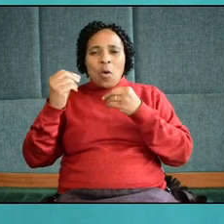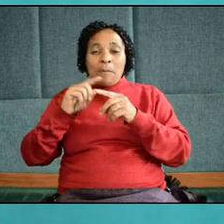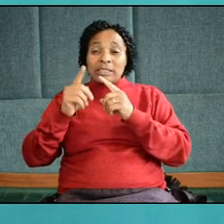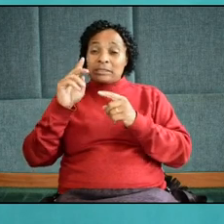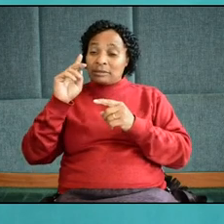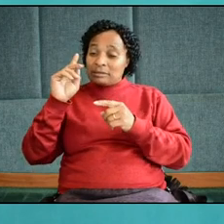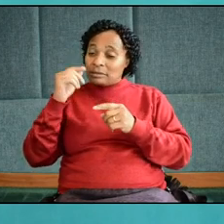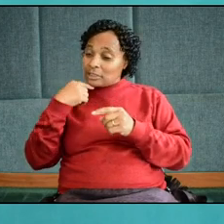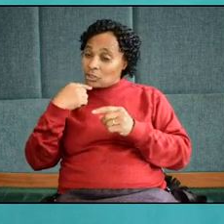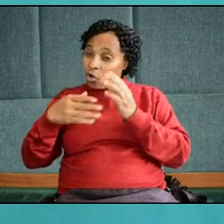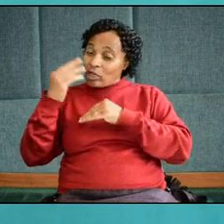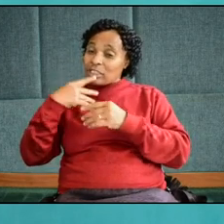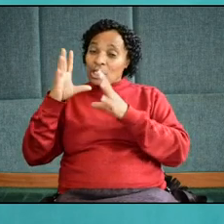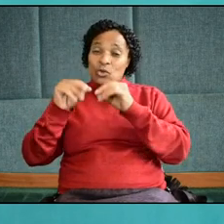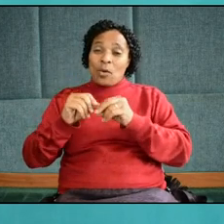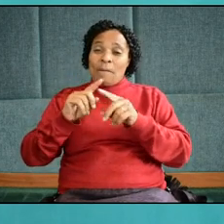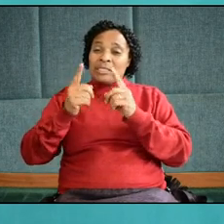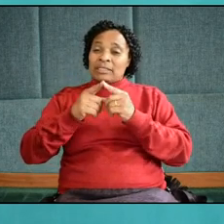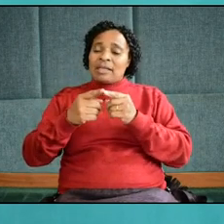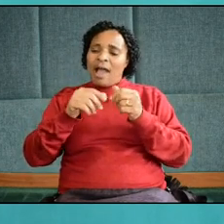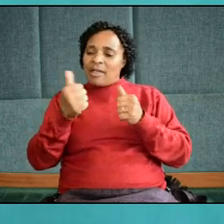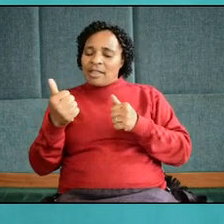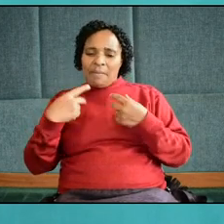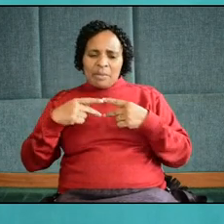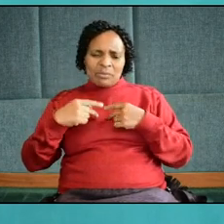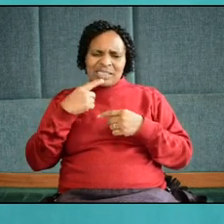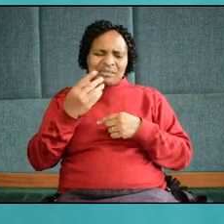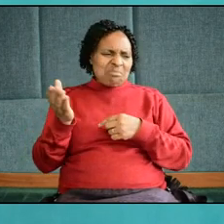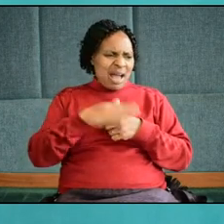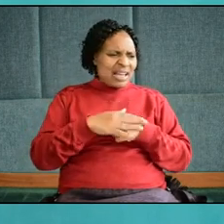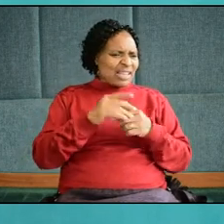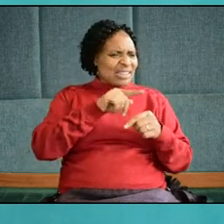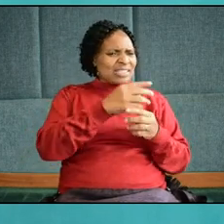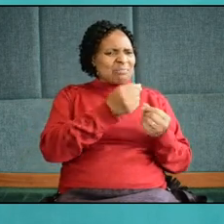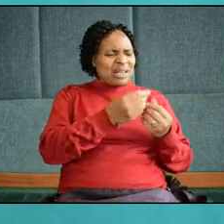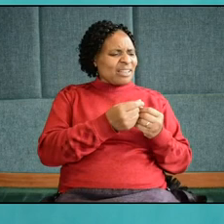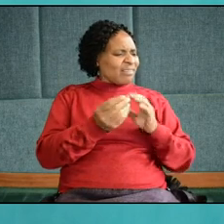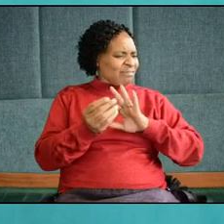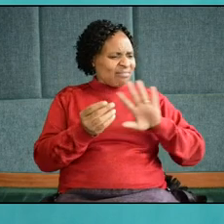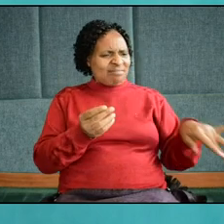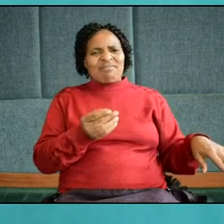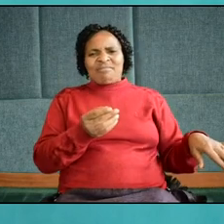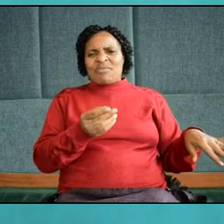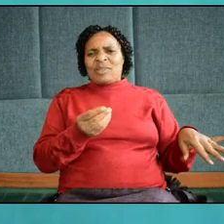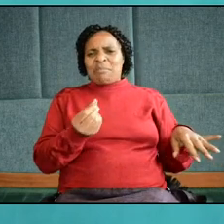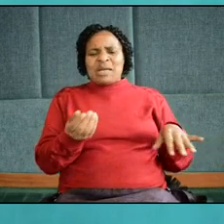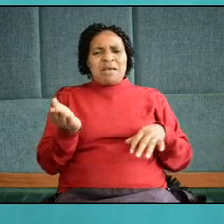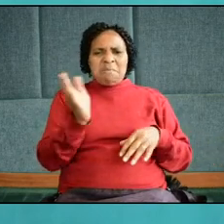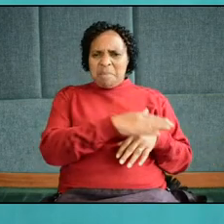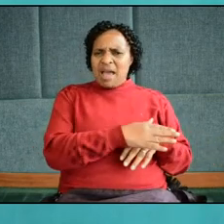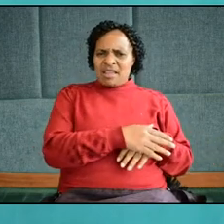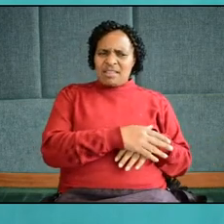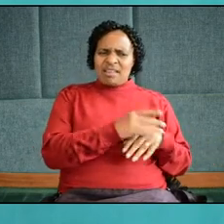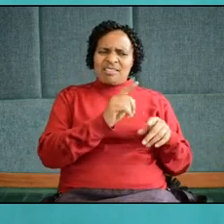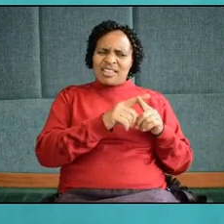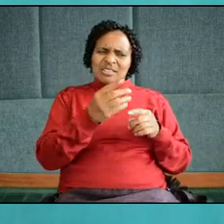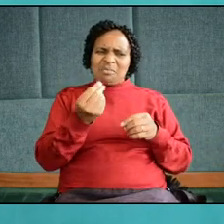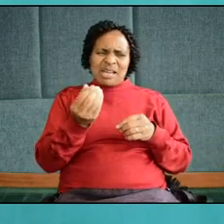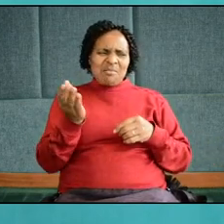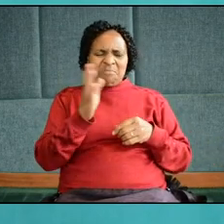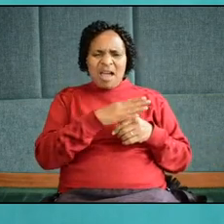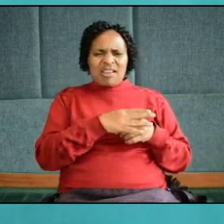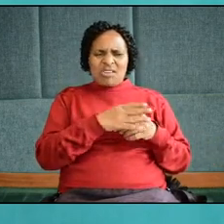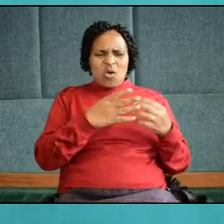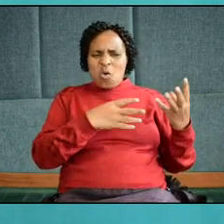the people who had been sent, the messengers, they just went back. And Balaam was like, that's money going. Man, I am broke. God, can't you see? I am broke. This